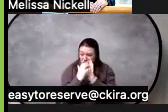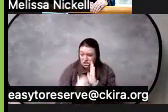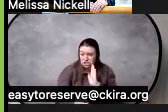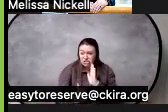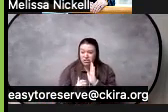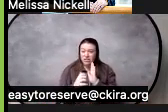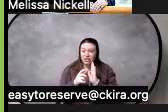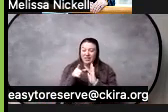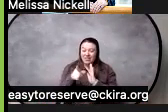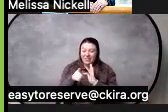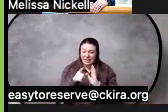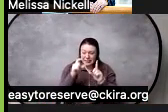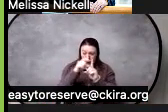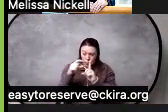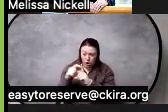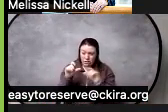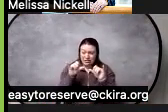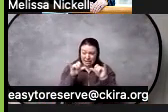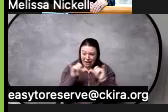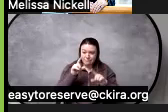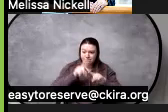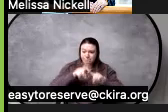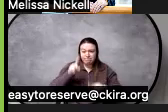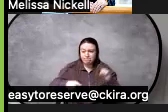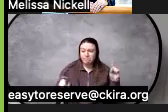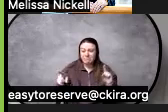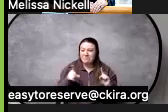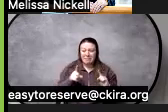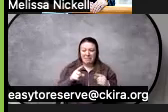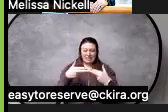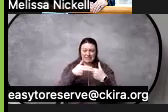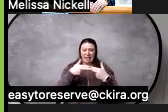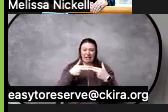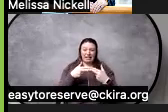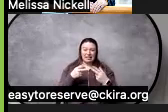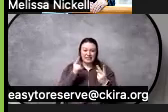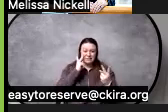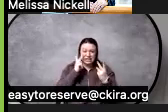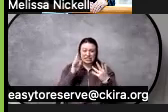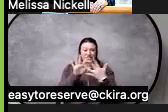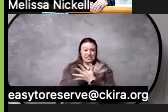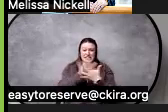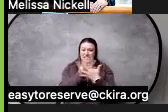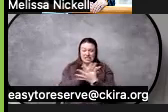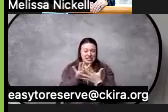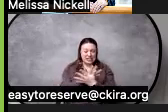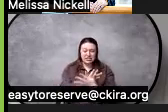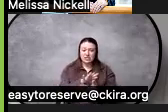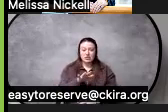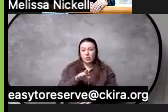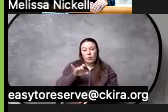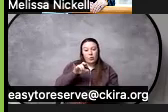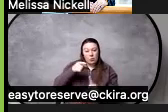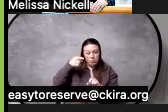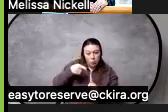the speaker did not keep this slide simple. That should be the goal of your talks when you're generating them, to keep